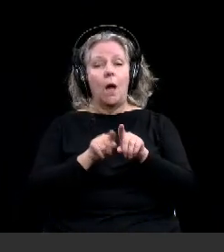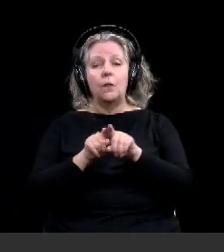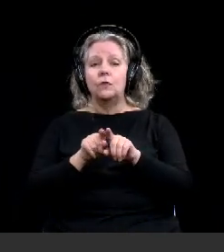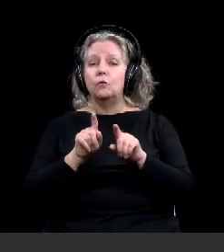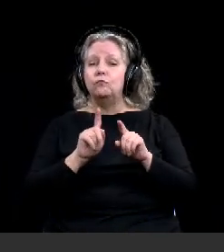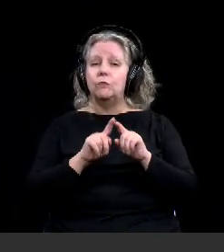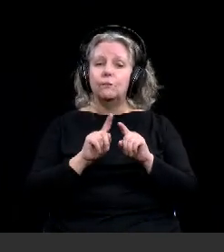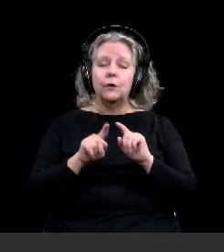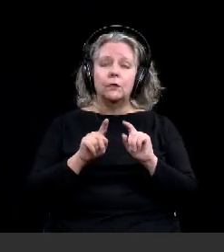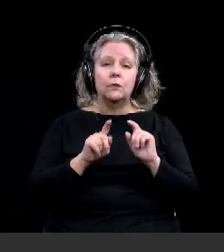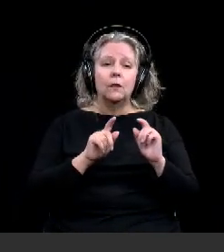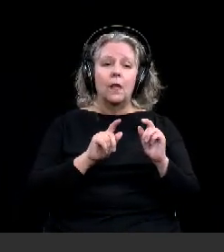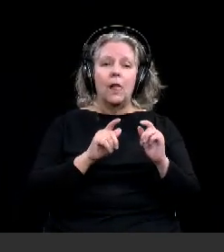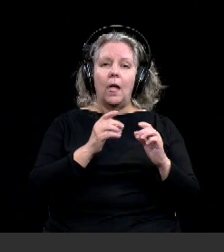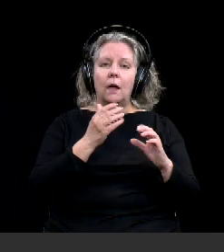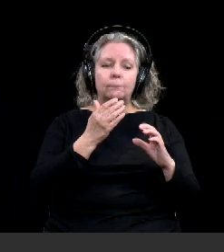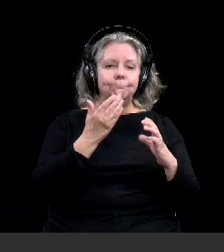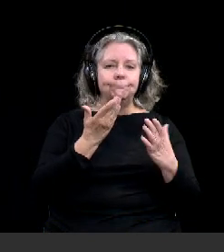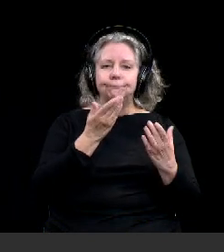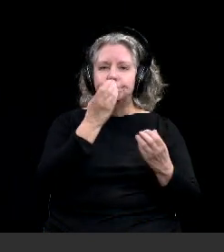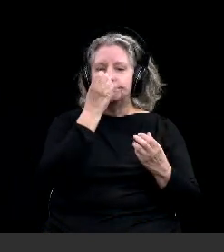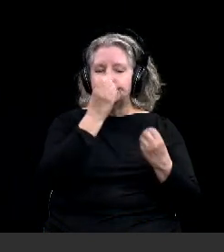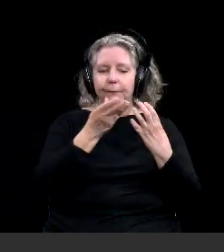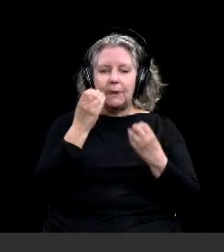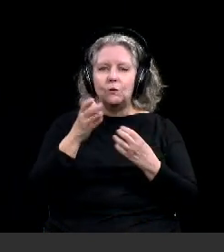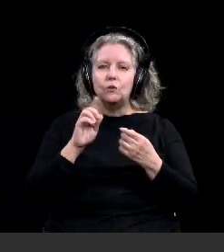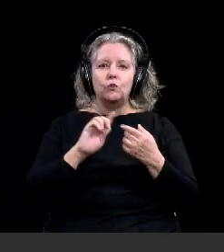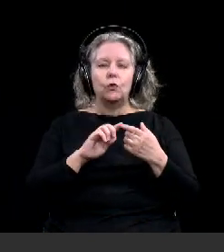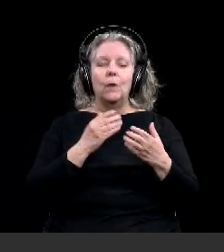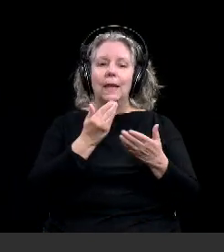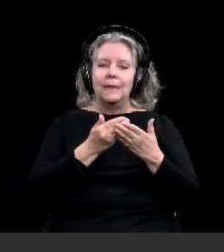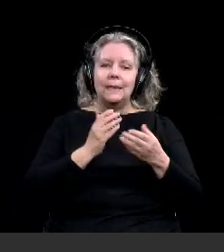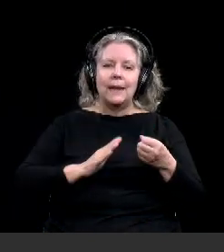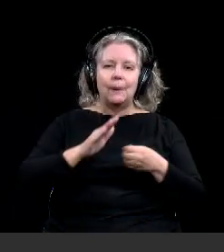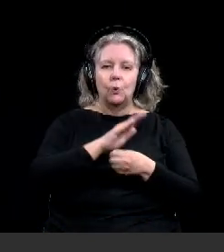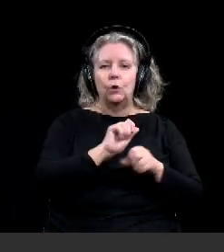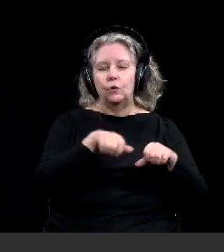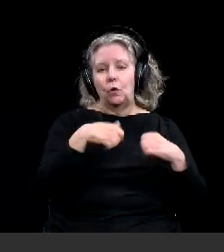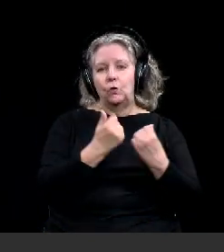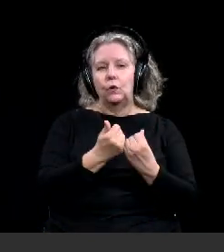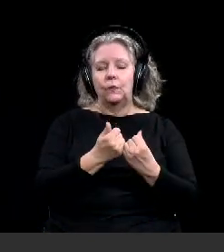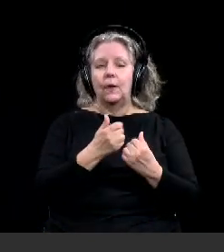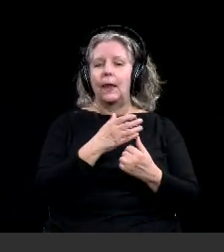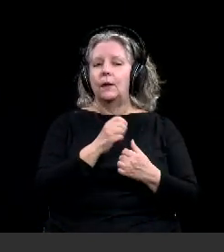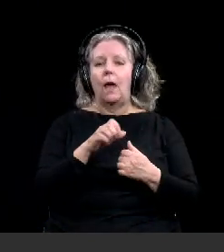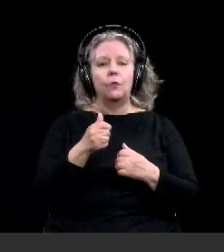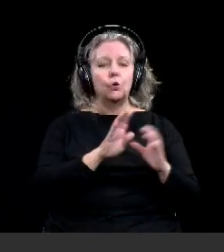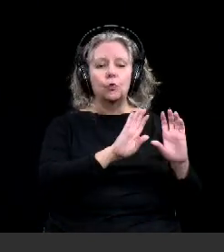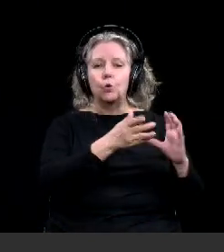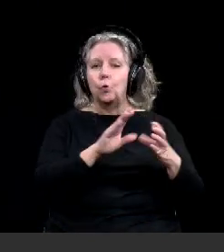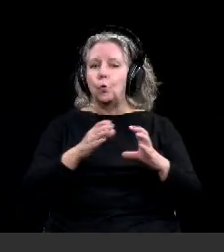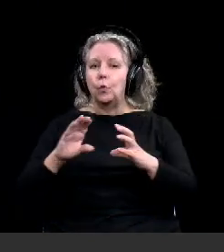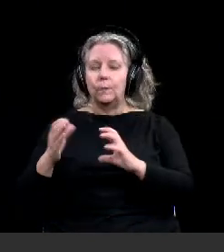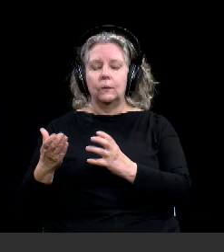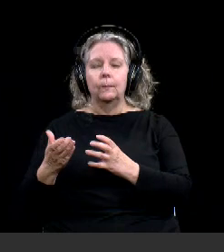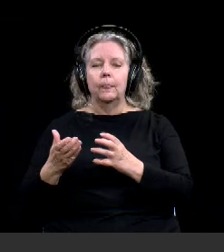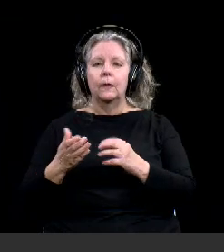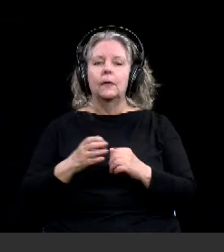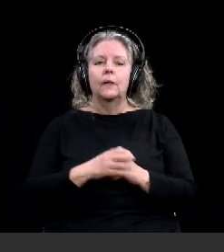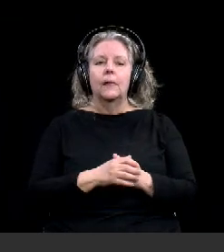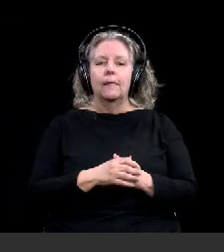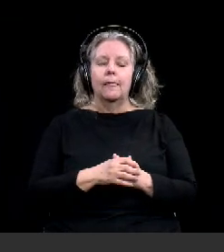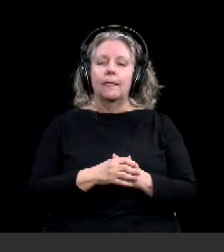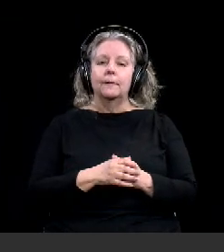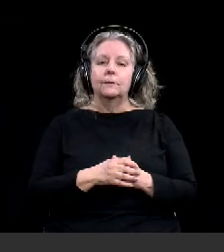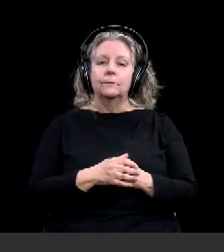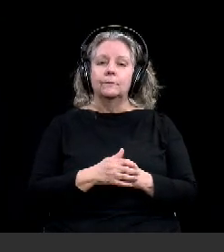communities, local businesses, grassroots organizers, and local nonprofits, with a focus on ensuring vulnerable populations are given